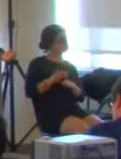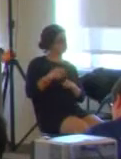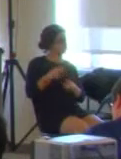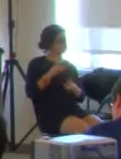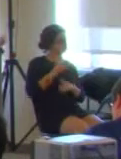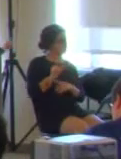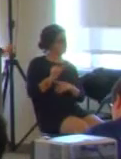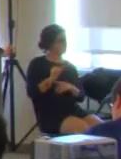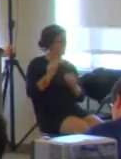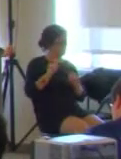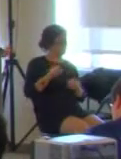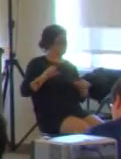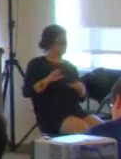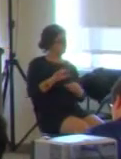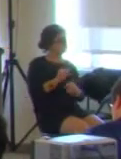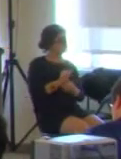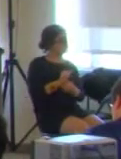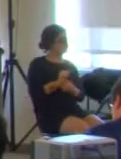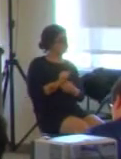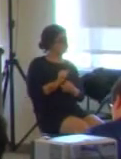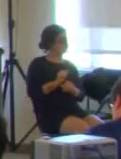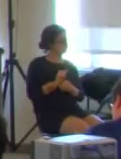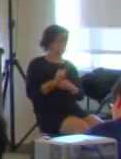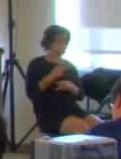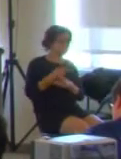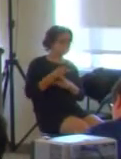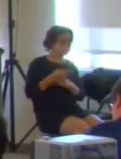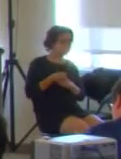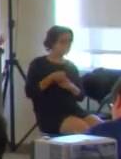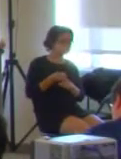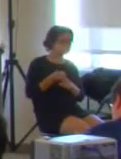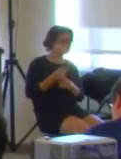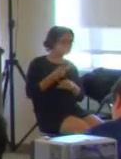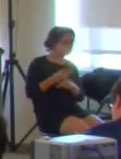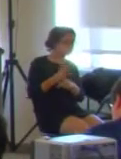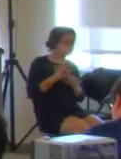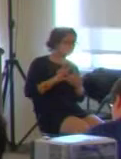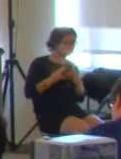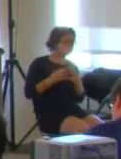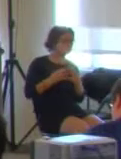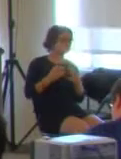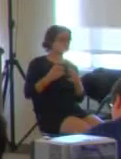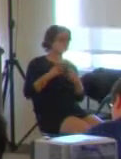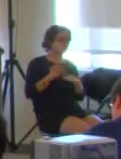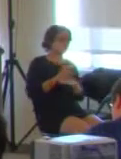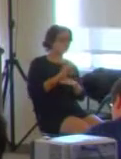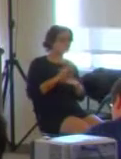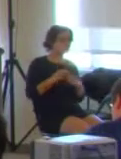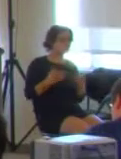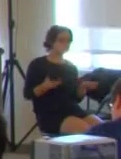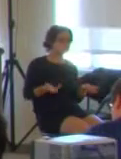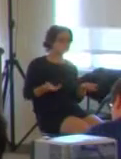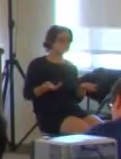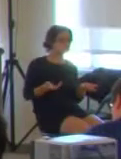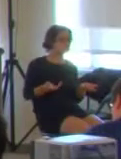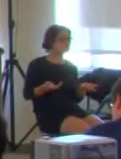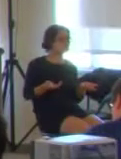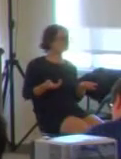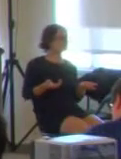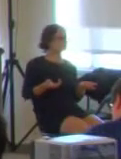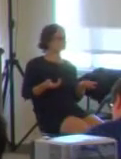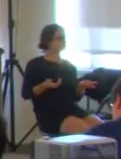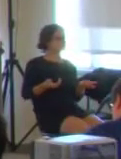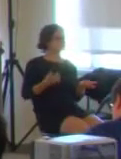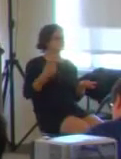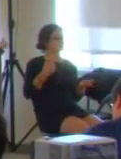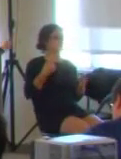disabled? Can they do their job? Can they take care of themselves? Can they take care of their families? Can they function? So I'm